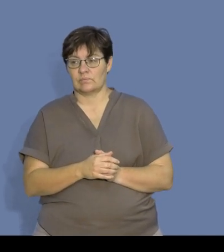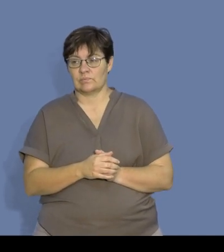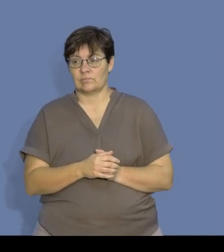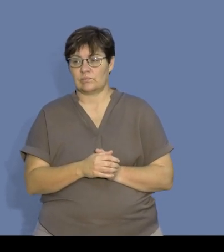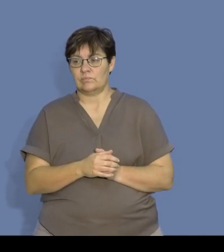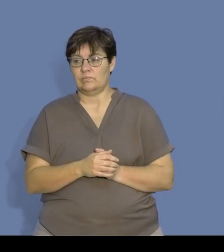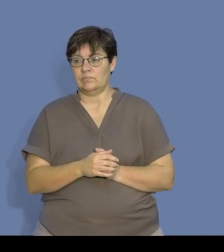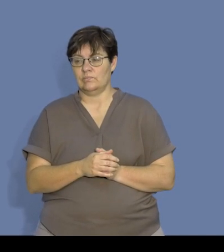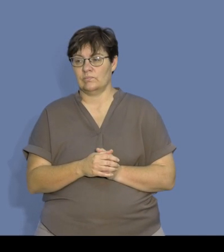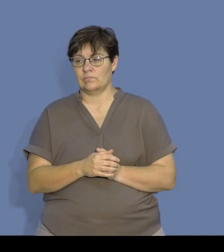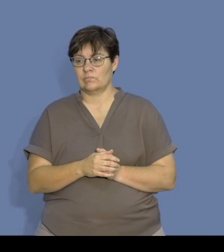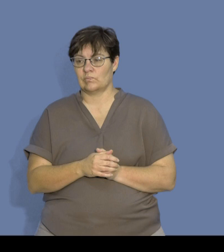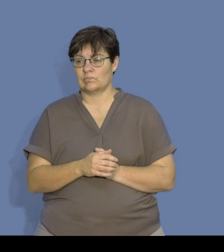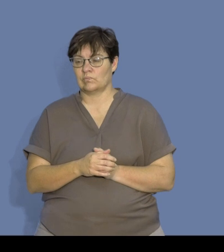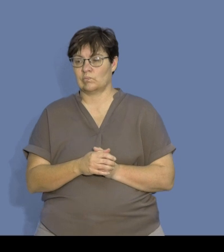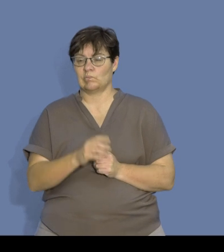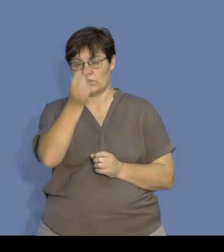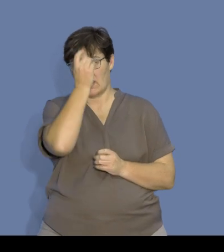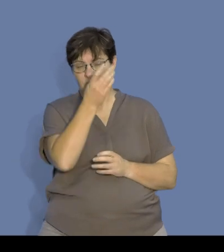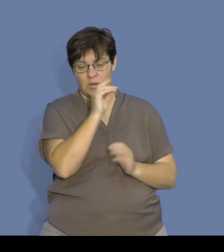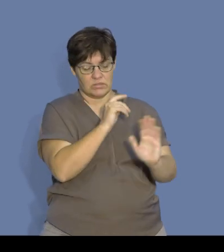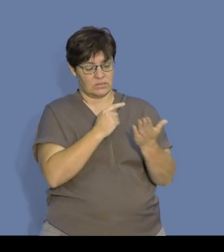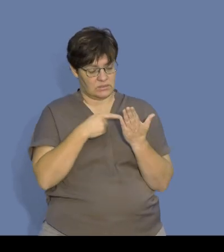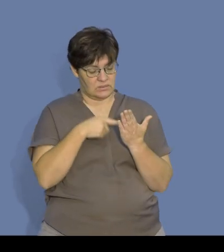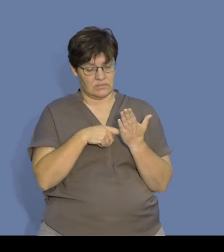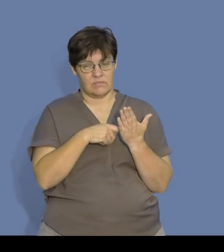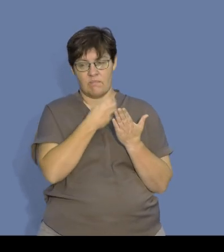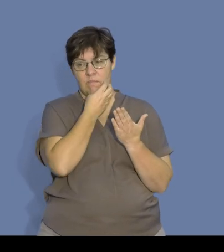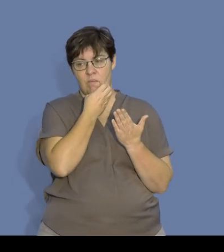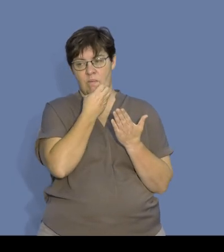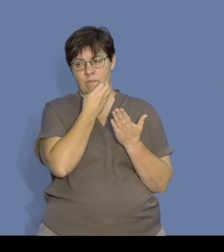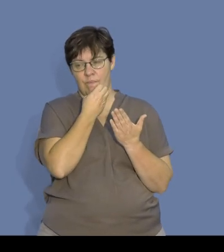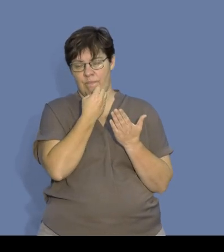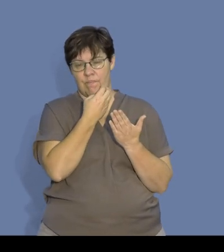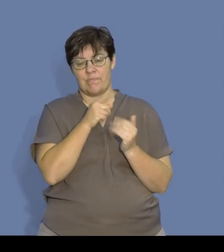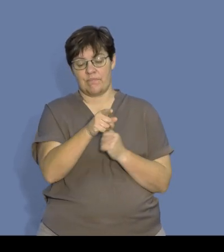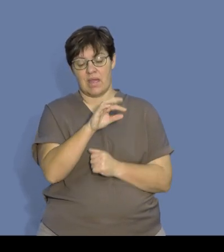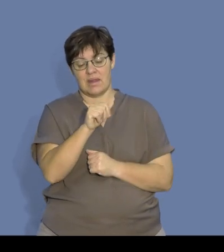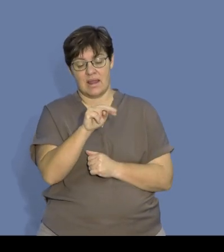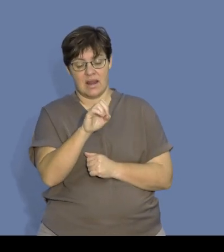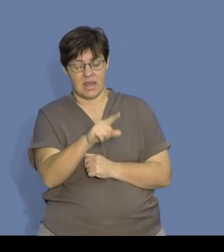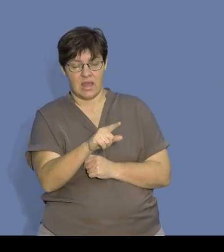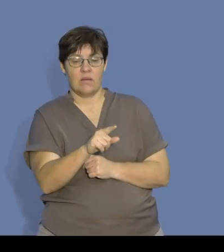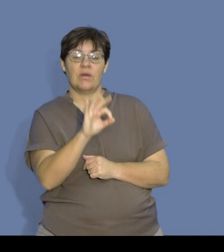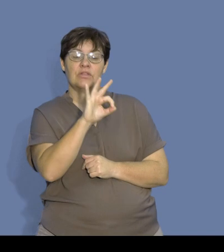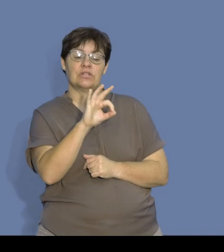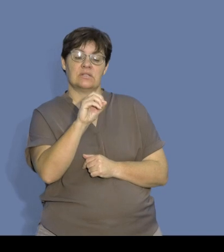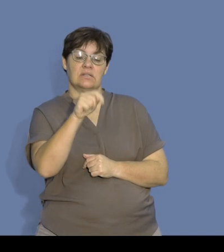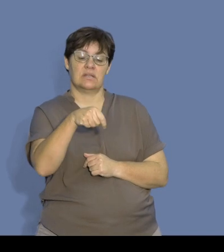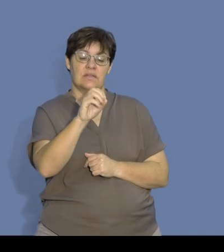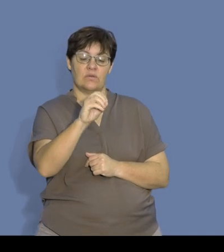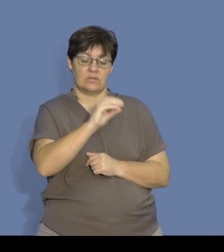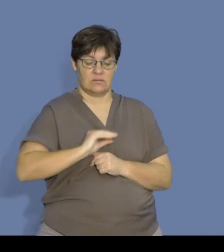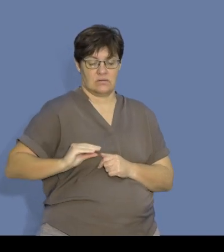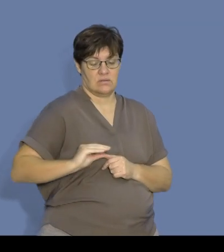bonus. And if I go back to my information that is given to me, so bonus given to Anele, an amount